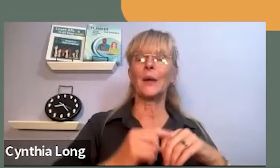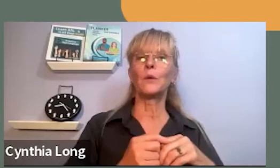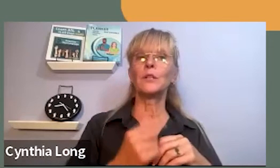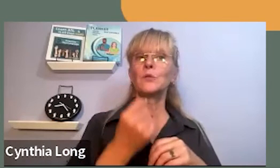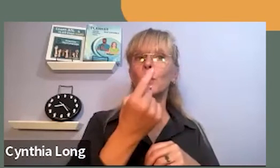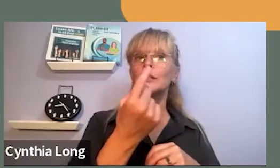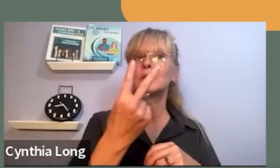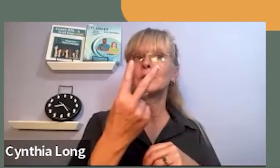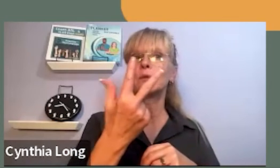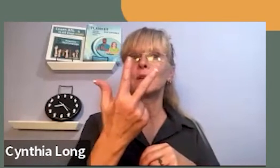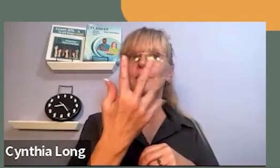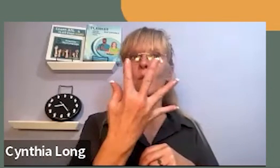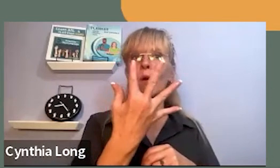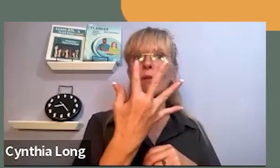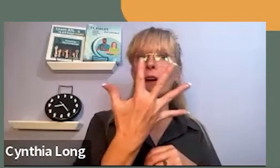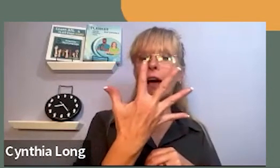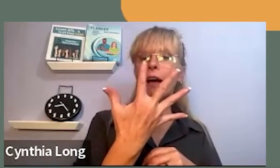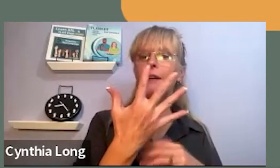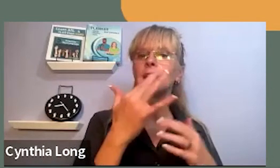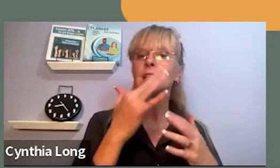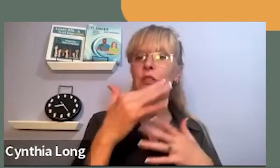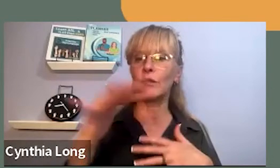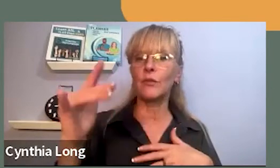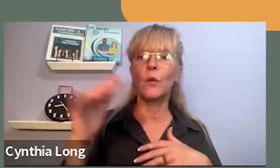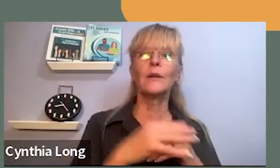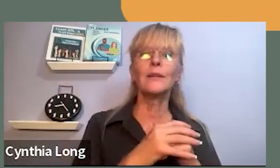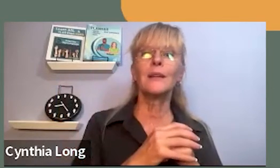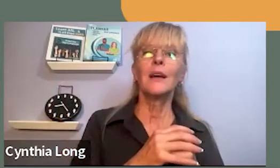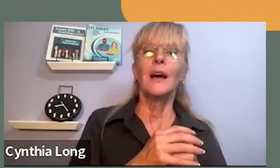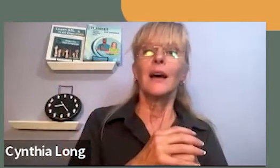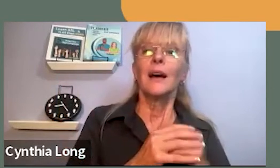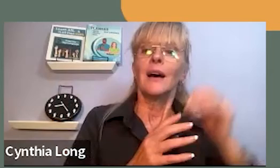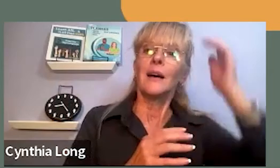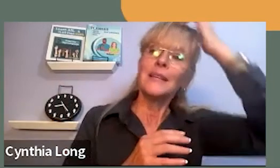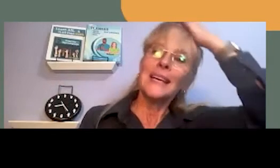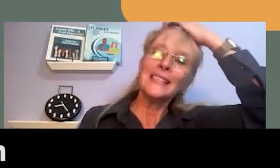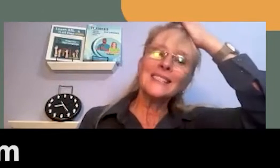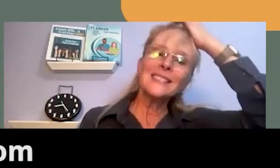with sign language, 1, 2, 3, 4, 5, and so forth.